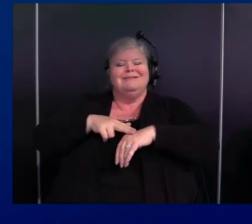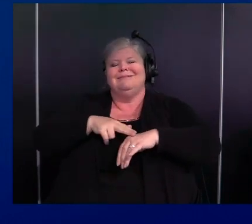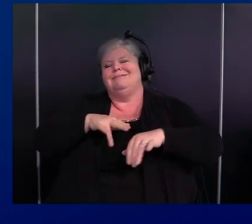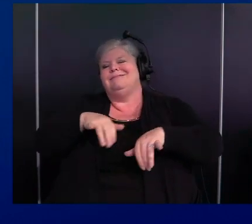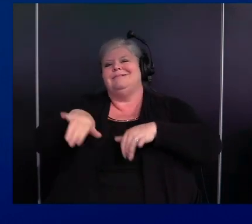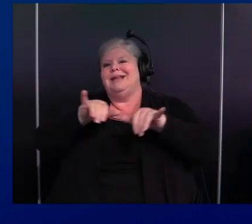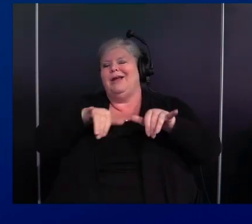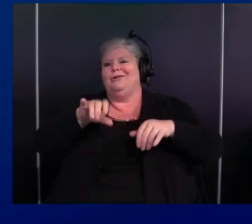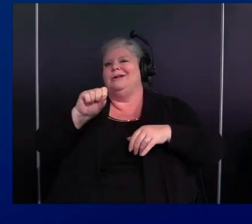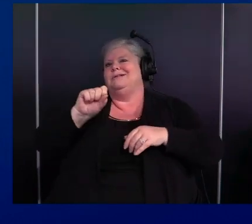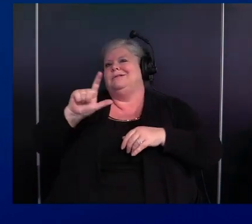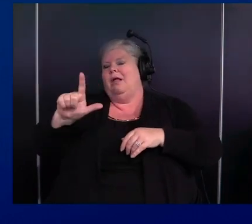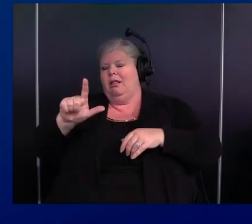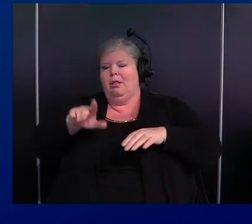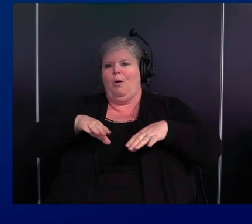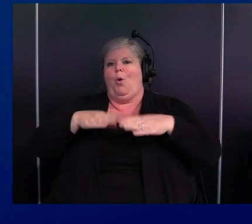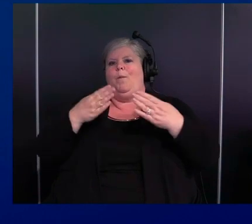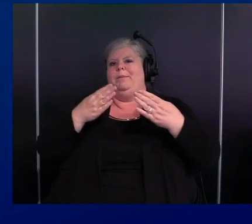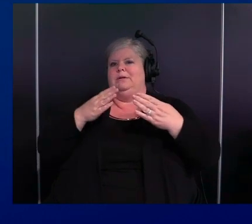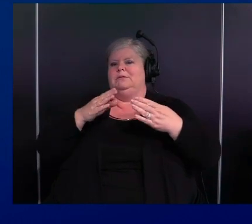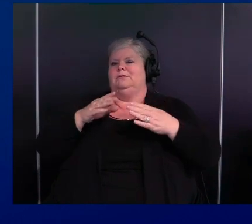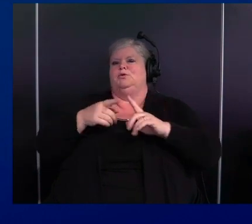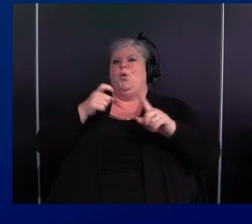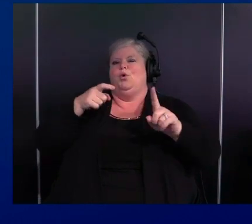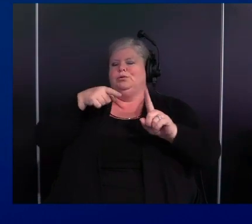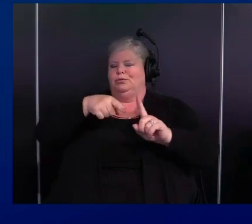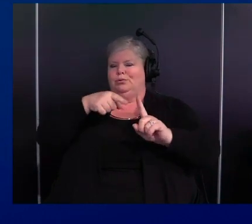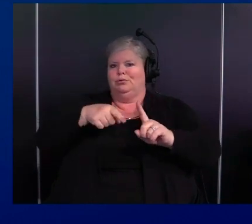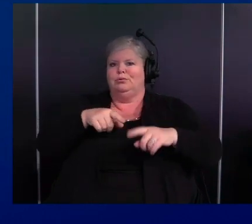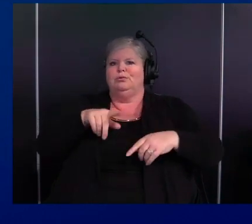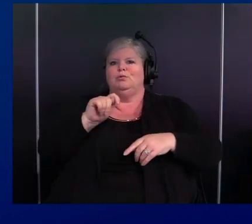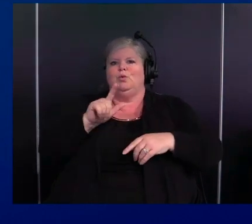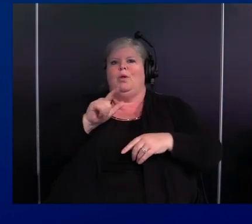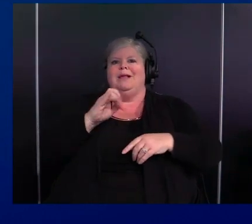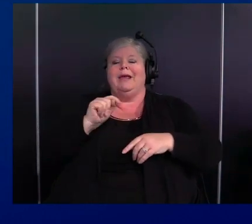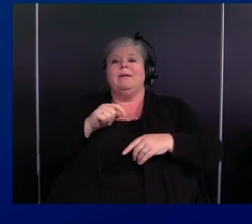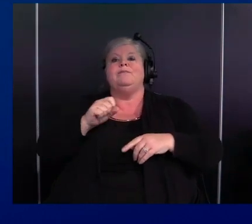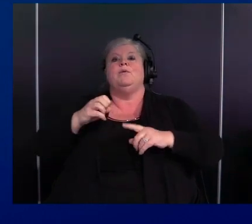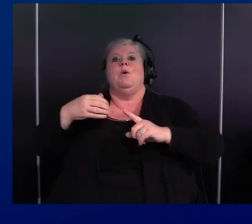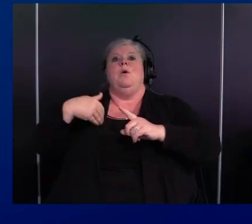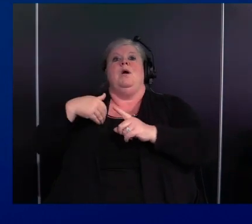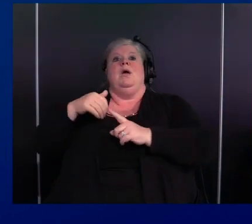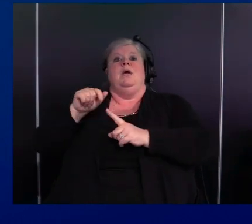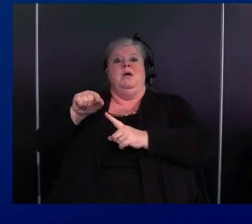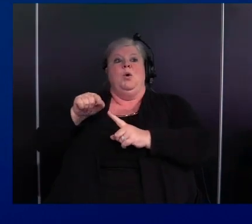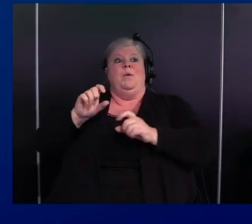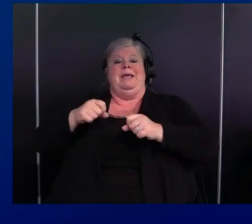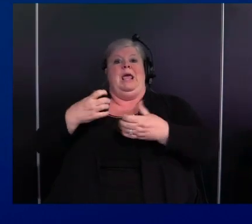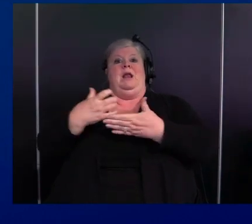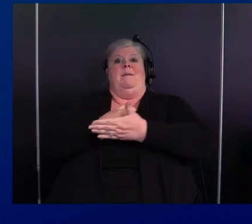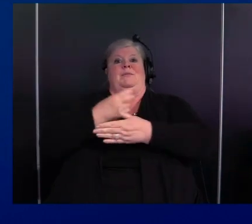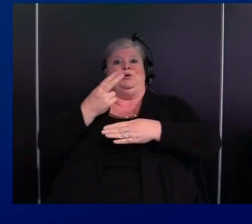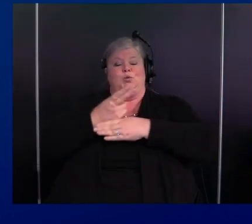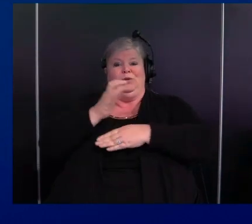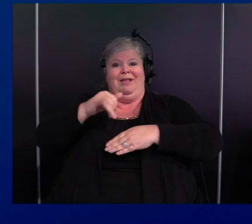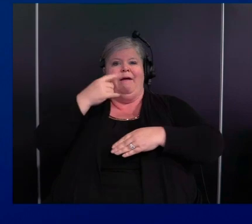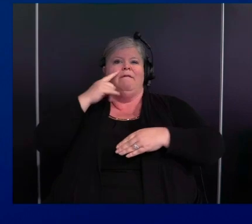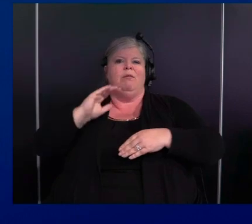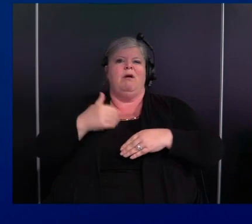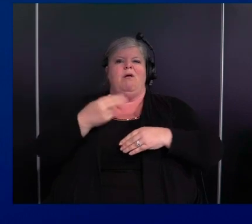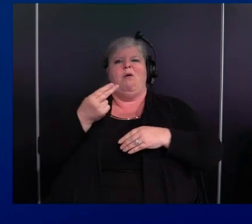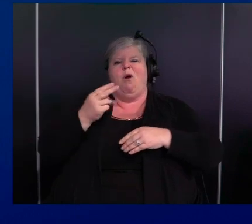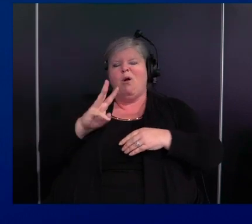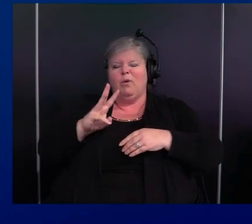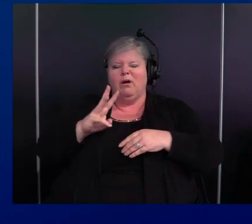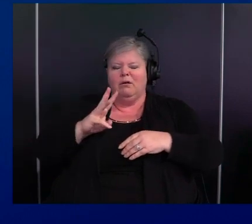toolkit. And we are able to take AWS LC and S2N and optimize it for some of our hardware platforms. So things